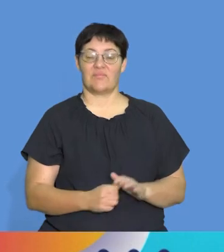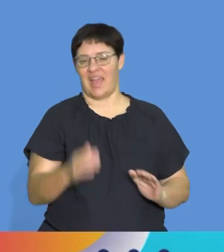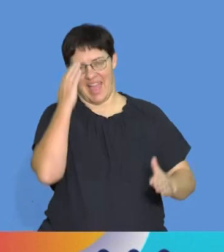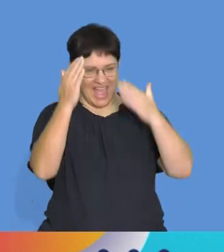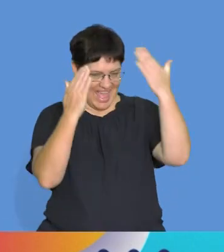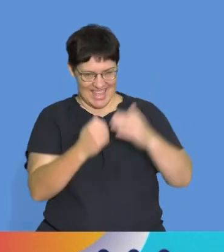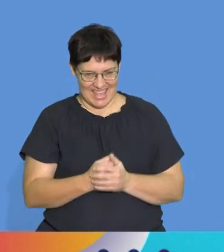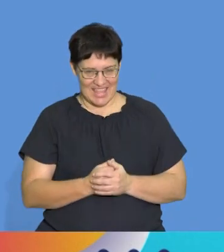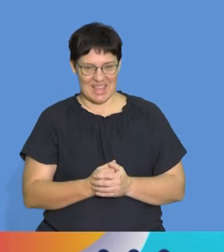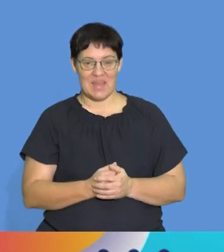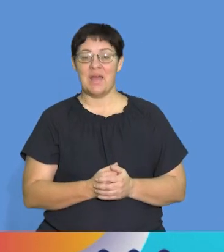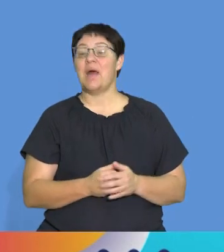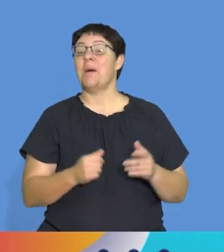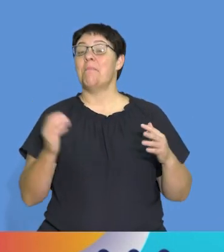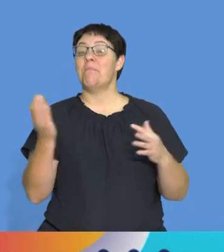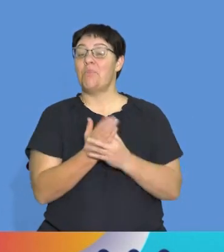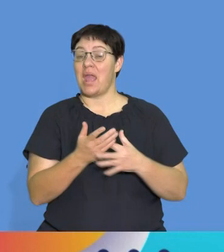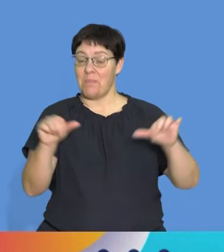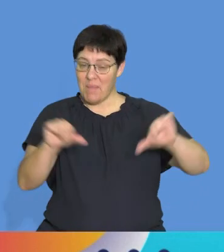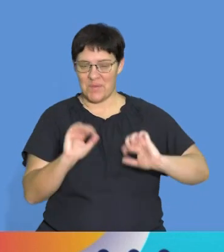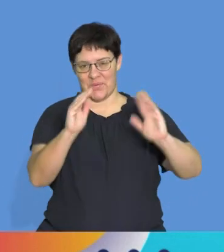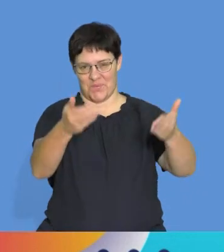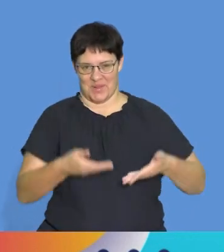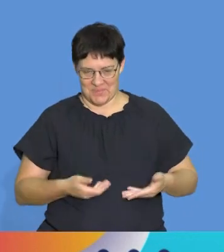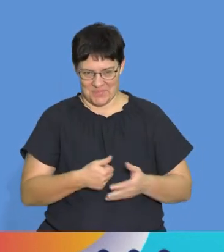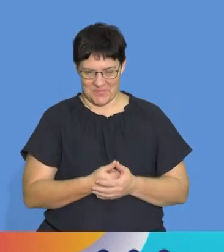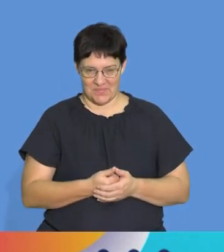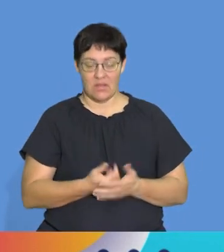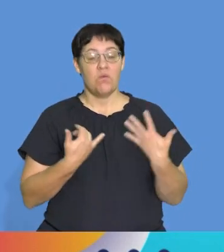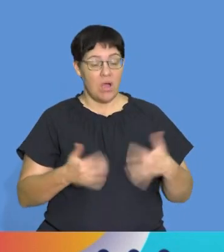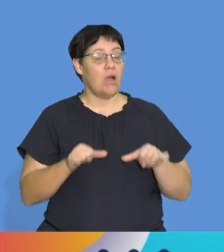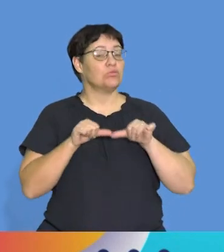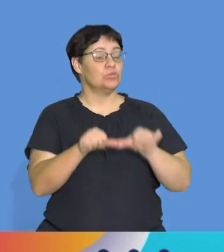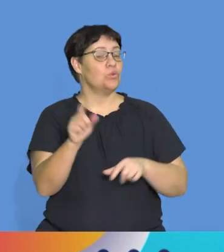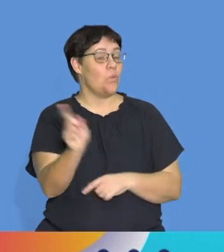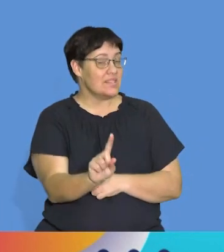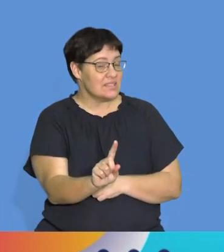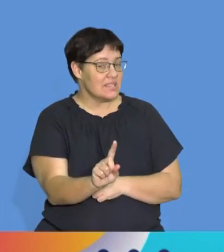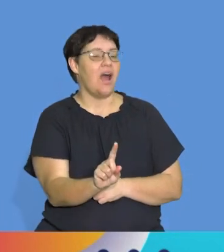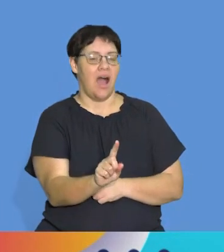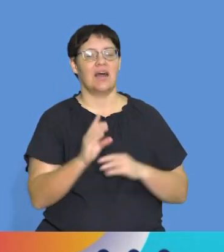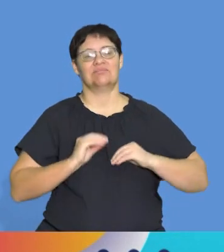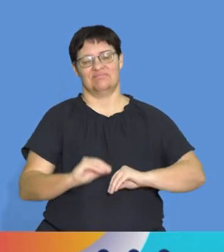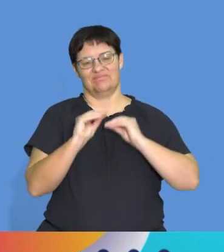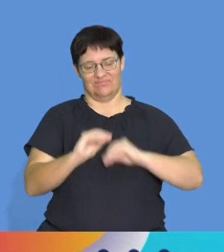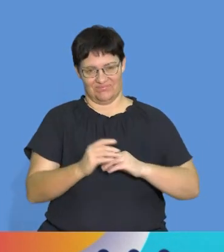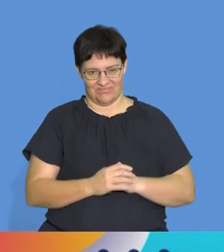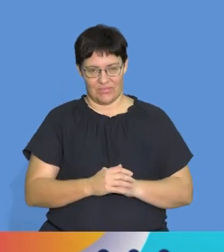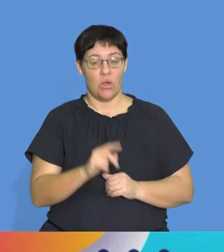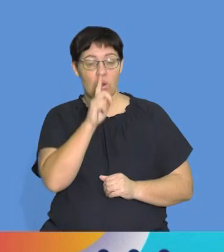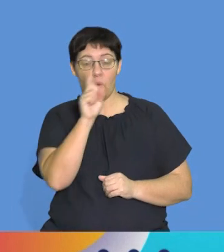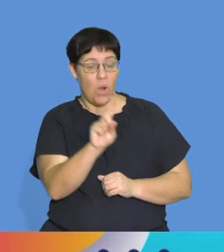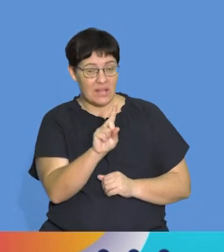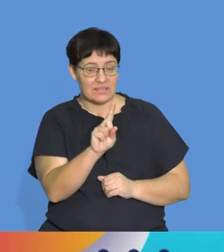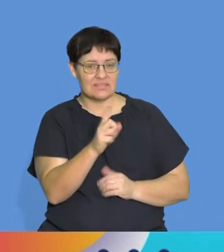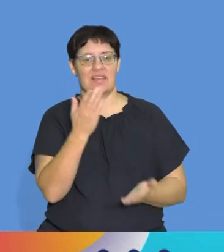Hi guys, welcome back from the ad break. So right now we're going to still continue with our lesson and looking at